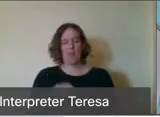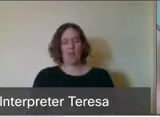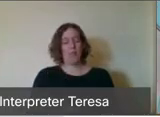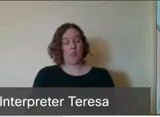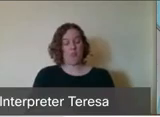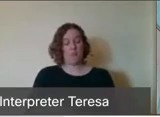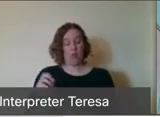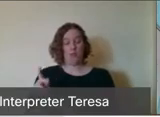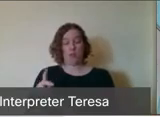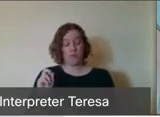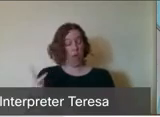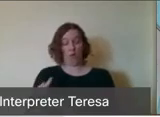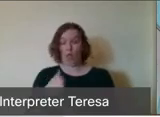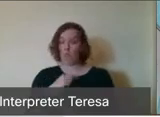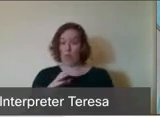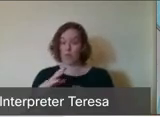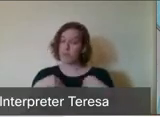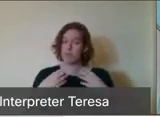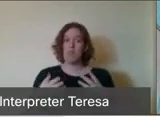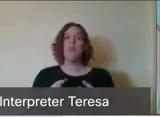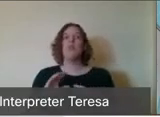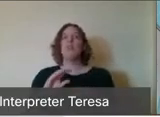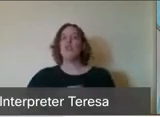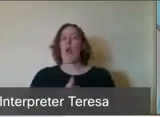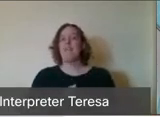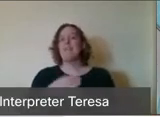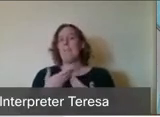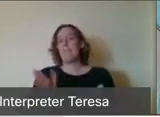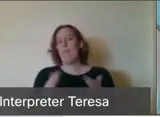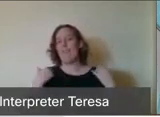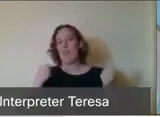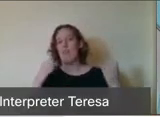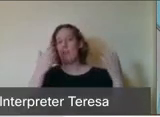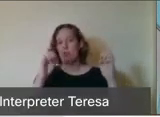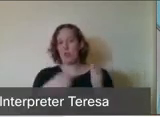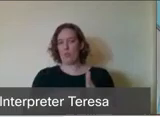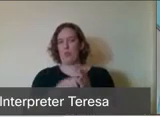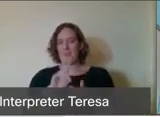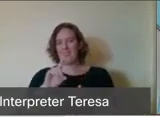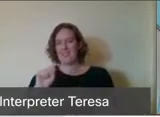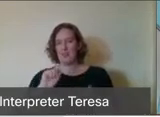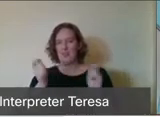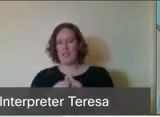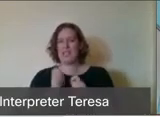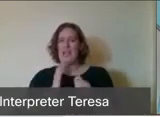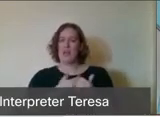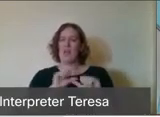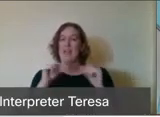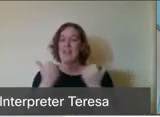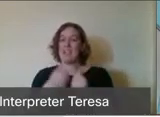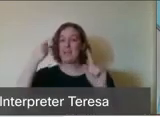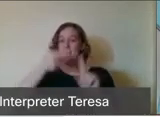Okay, we'll go with that. So the COVID-19 public health emergency has required DDS to change the mission of the agency